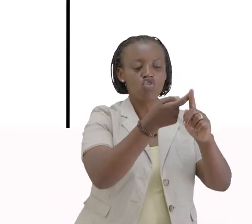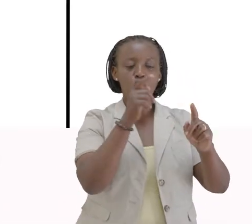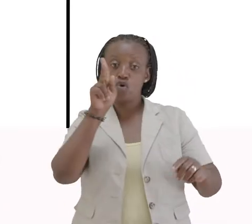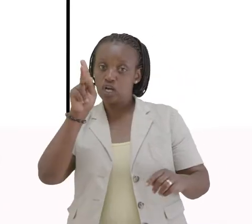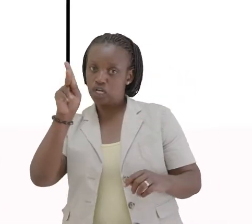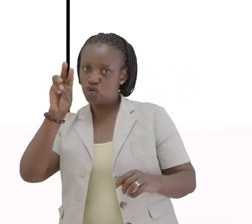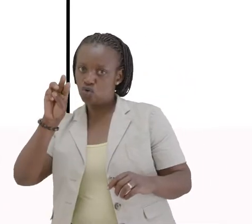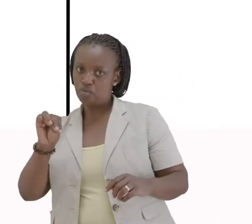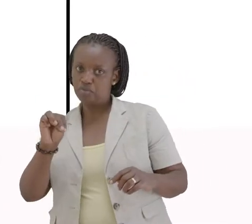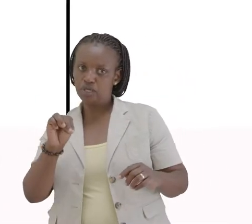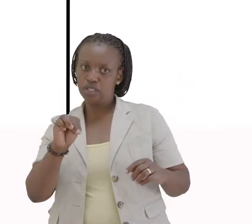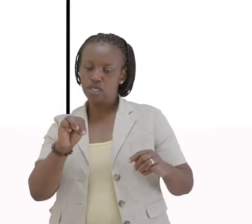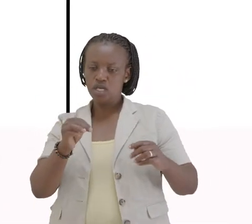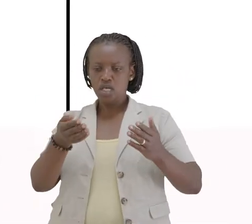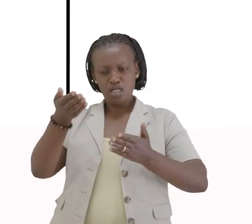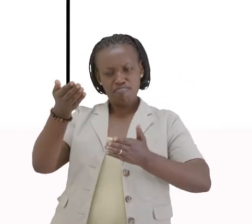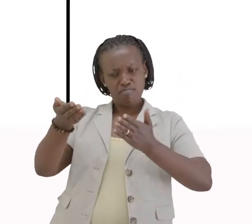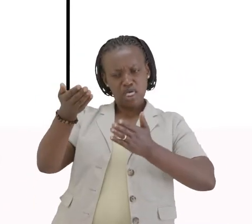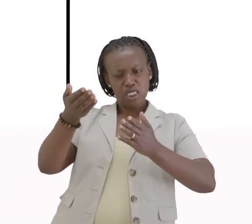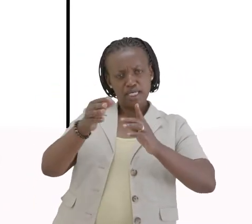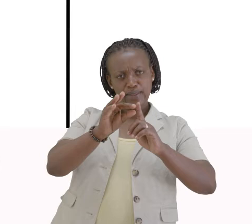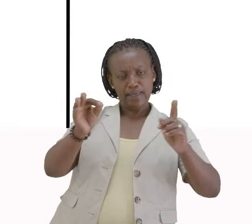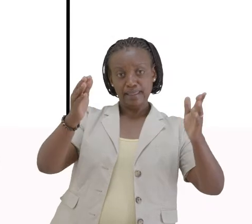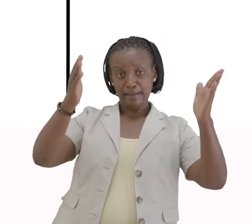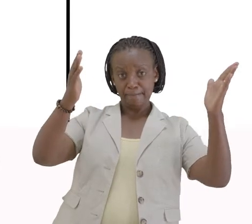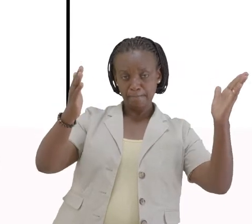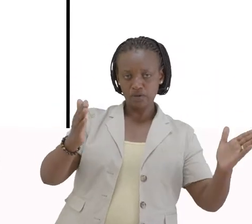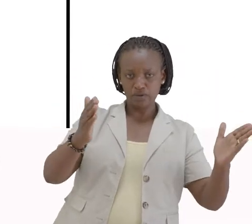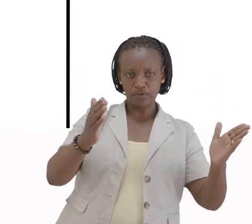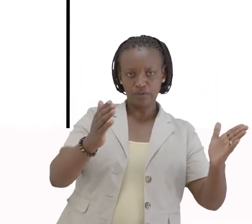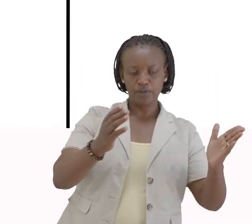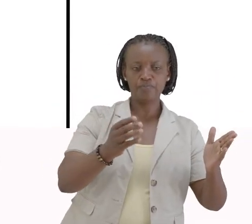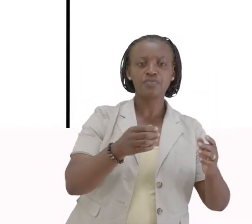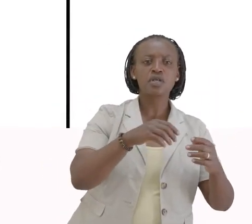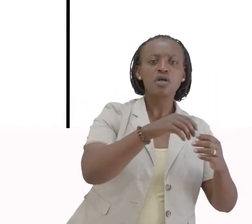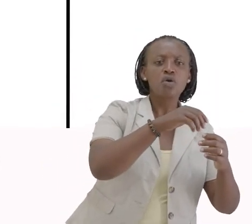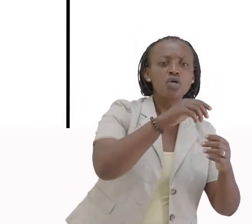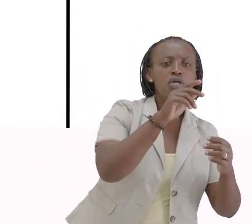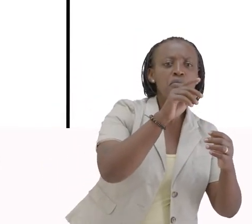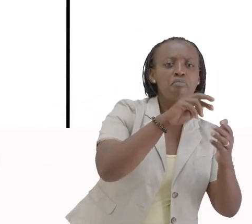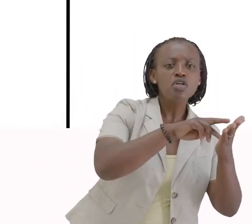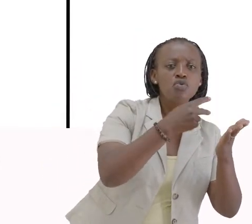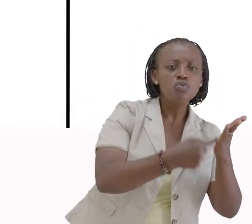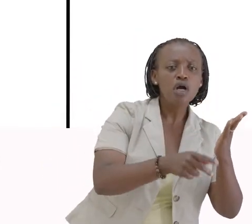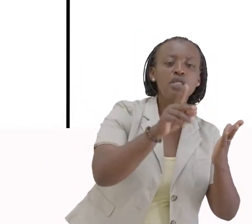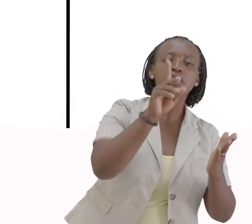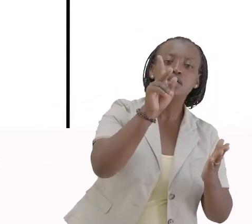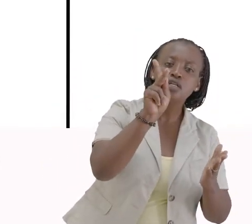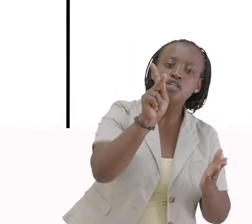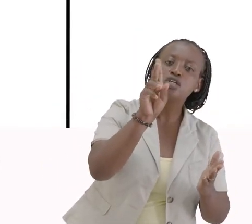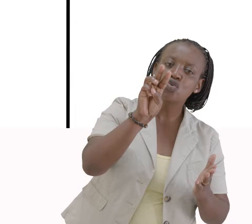kilometer. In measuring length, the biggest unit is kilometer.